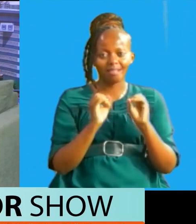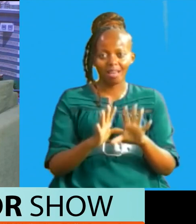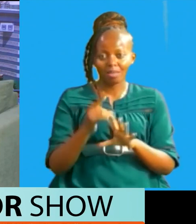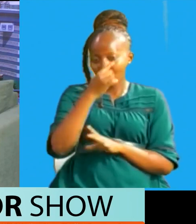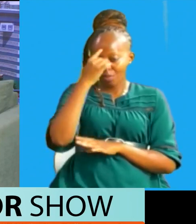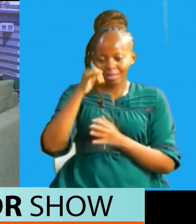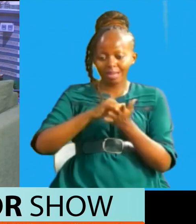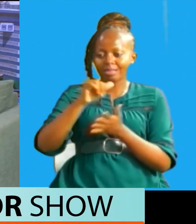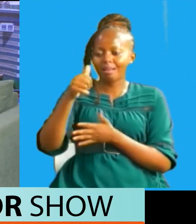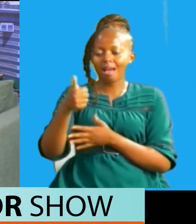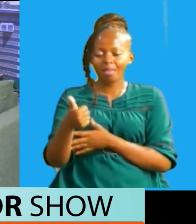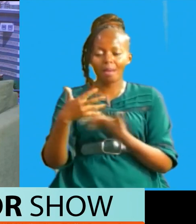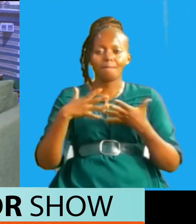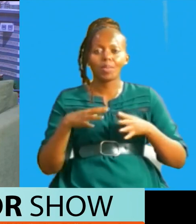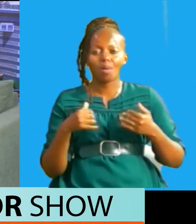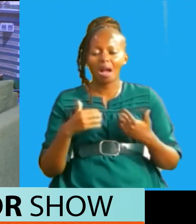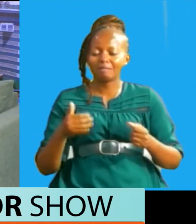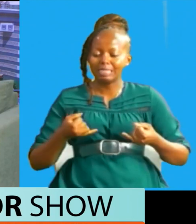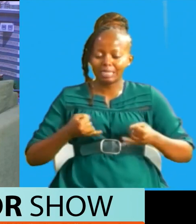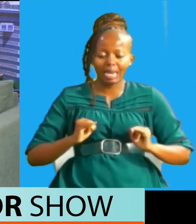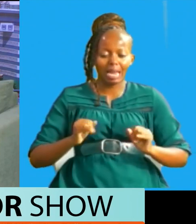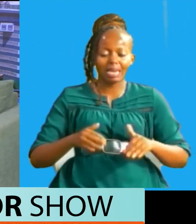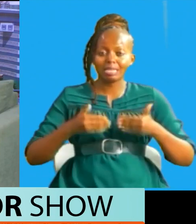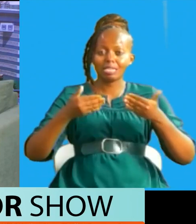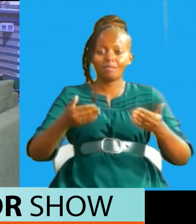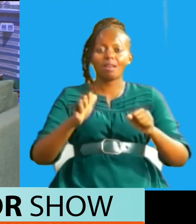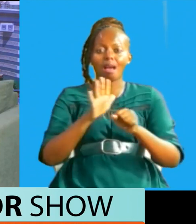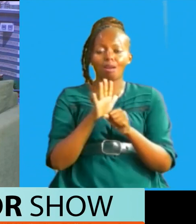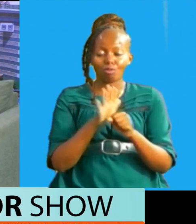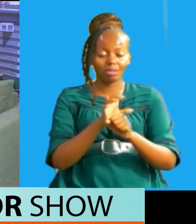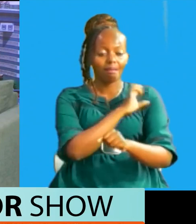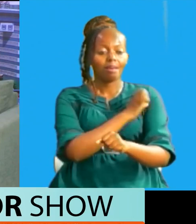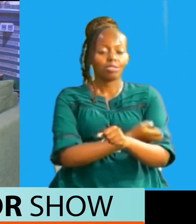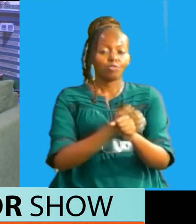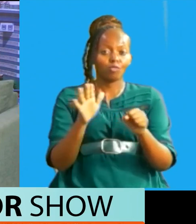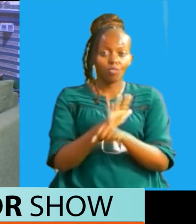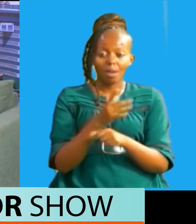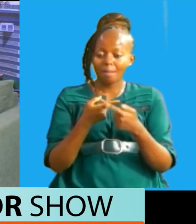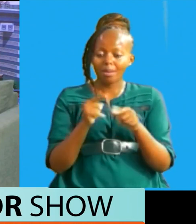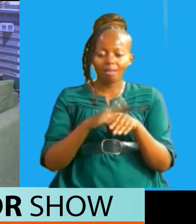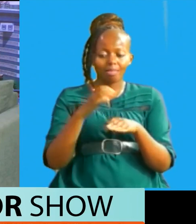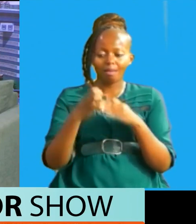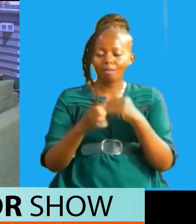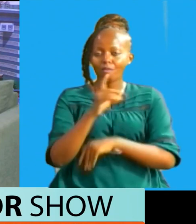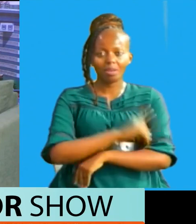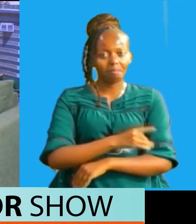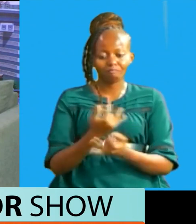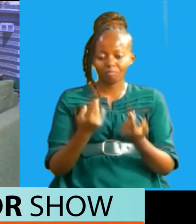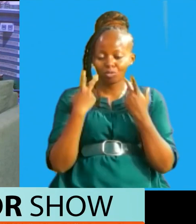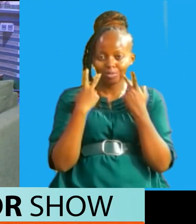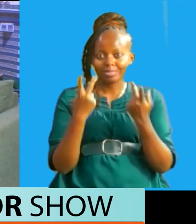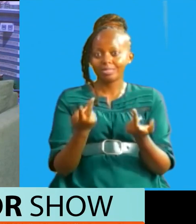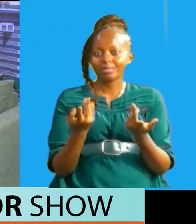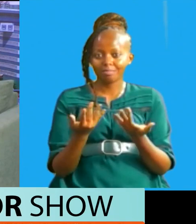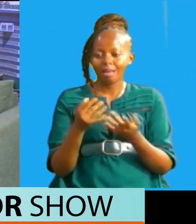the other contestants have actually put a lot of effort in the event, but at the end of the day you will see that